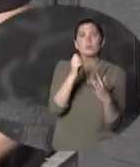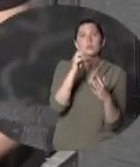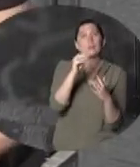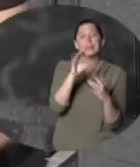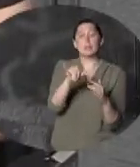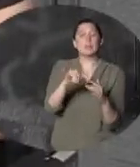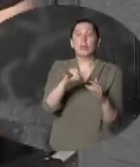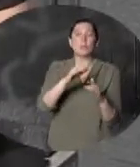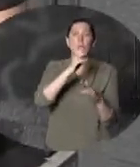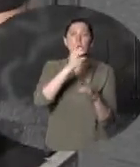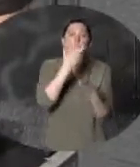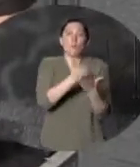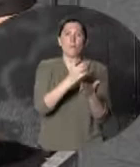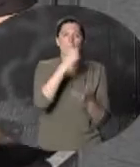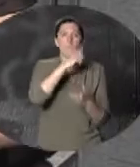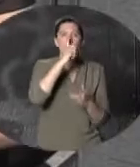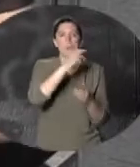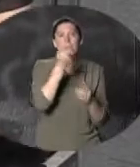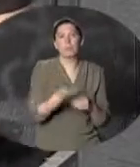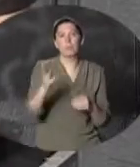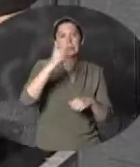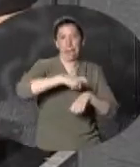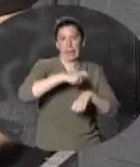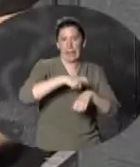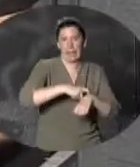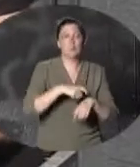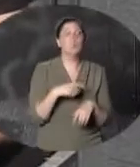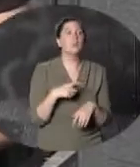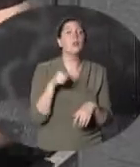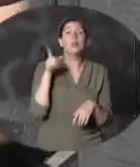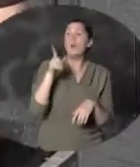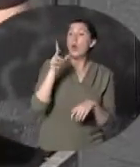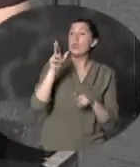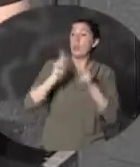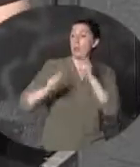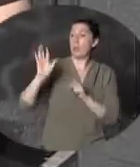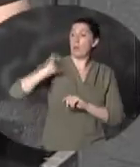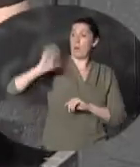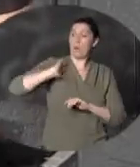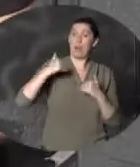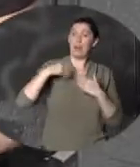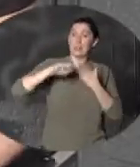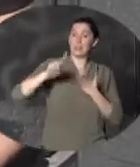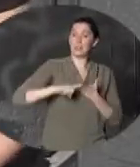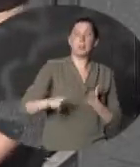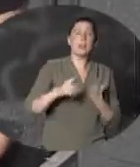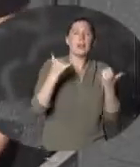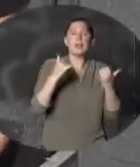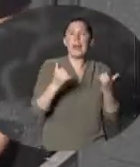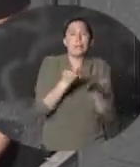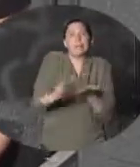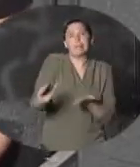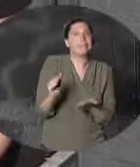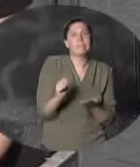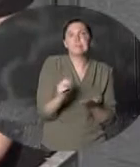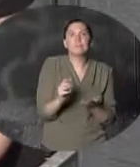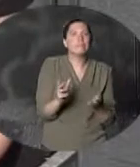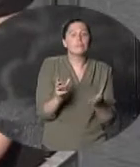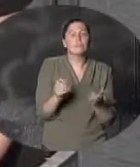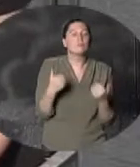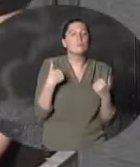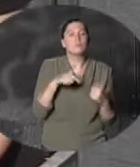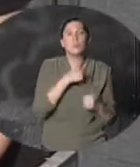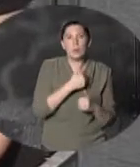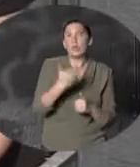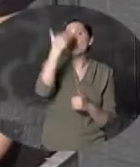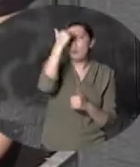times. The physician that initially wrote this letter had to retract their study. It is not something that we have any doubt whatsoever about